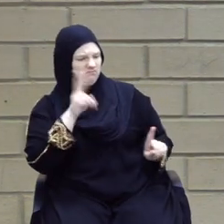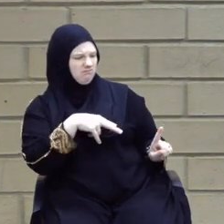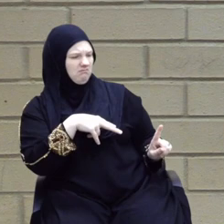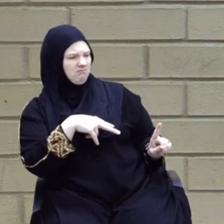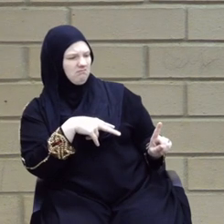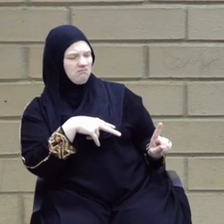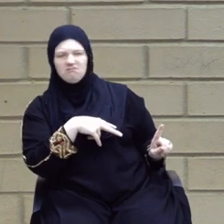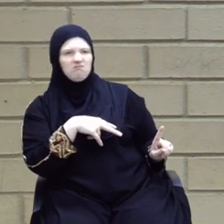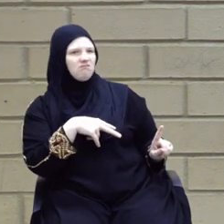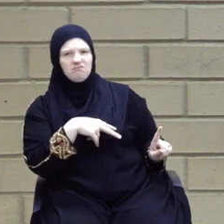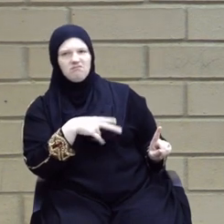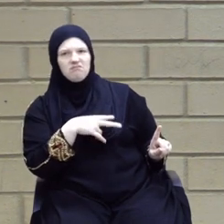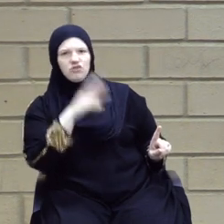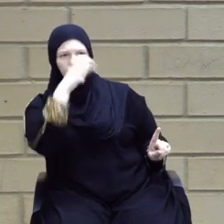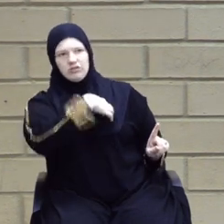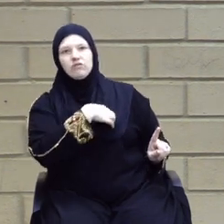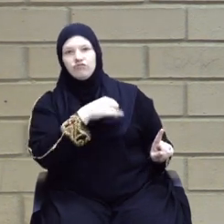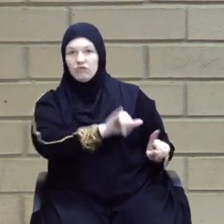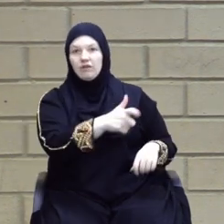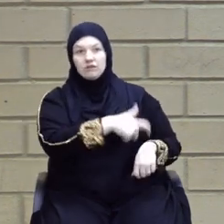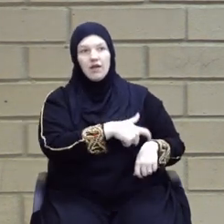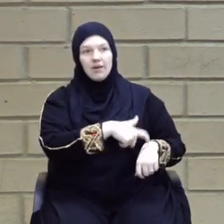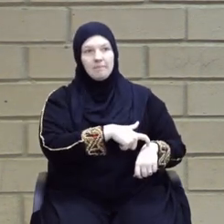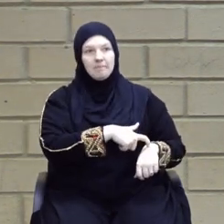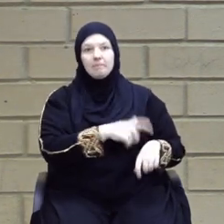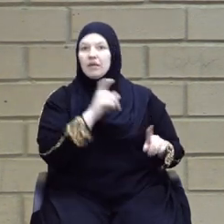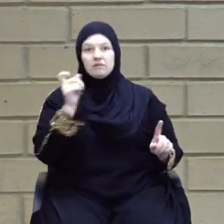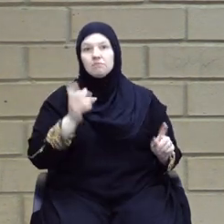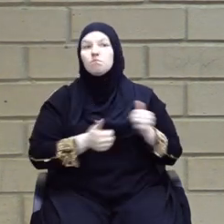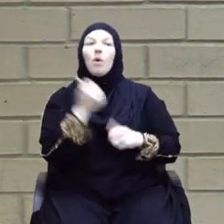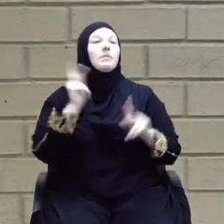strangers, because again, they weren't accepted.